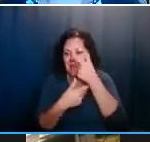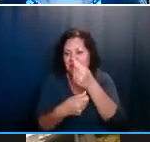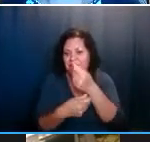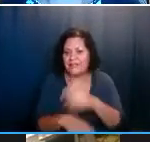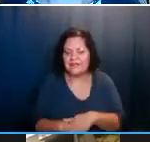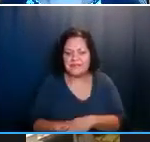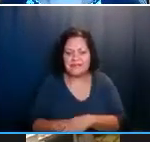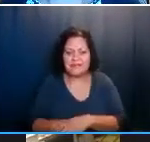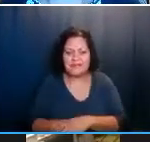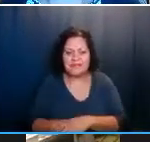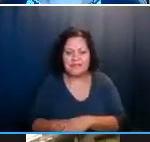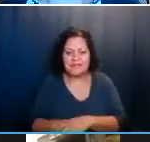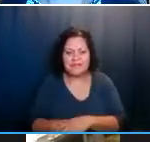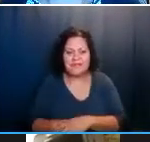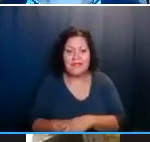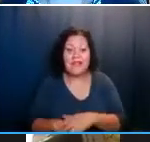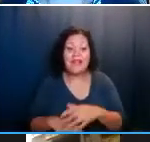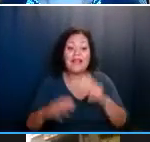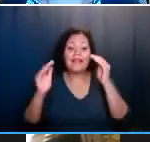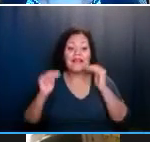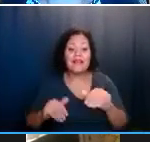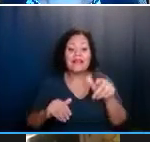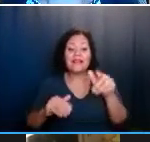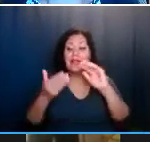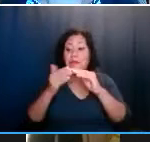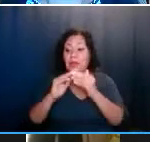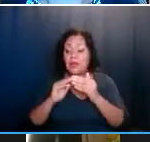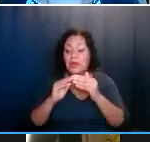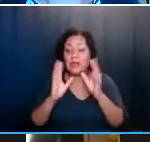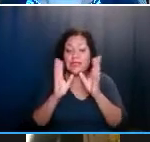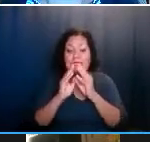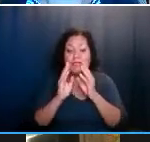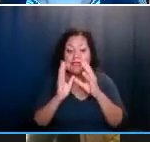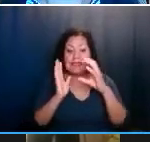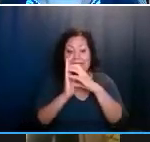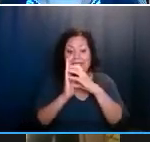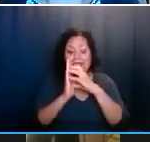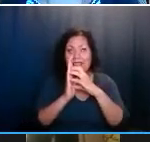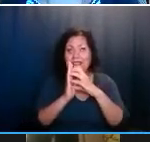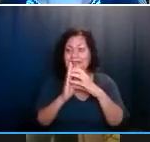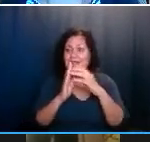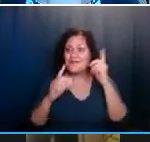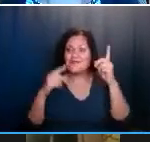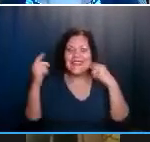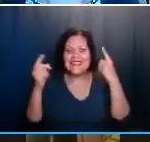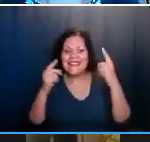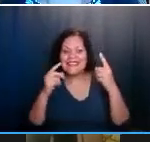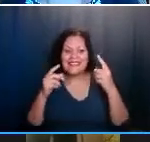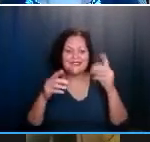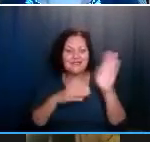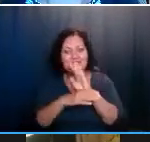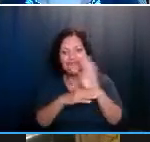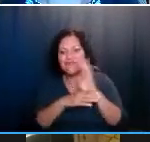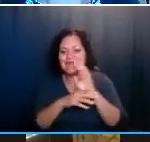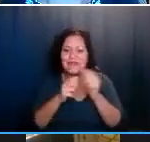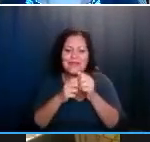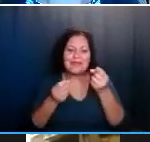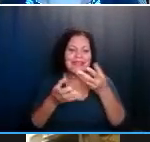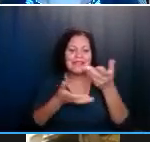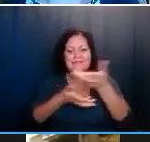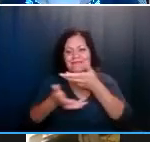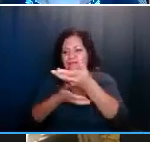this community section is going crazy with a lot of interactions right now. We have our virtual